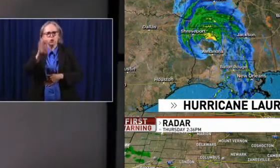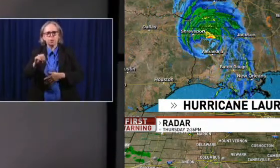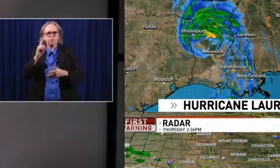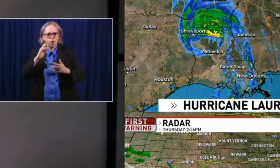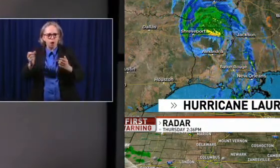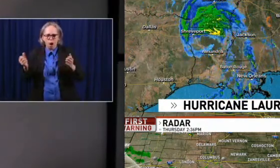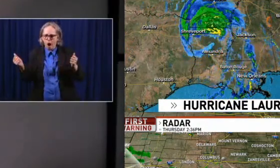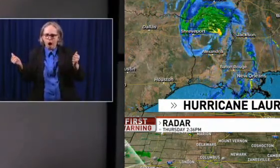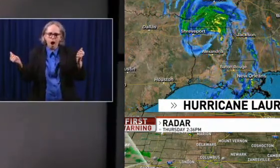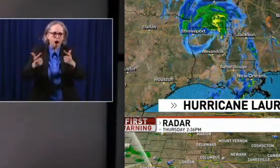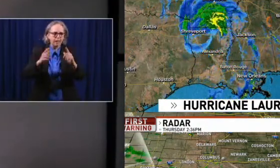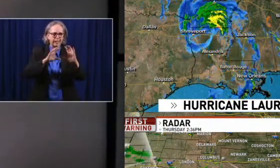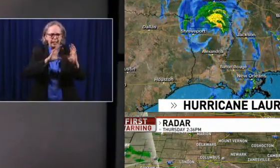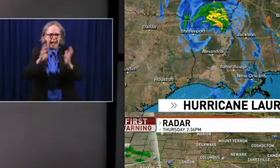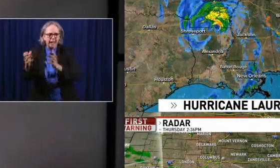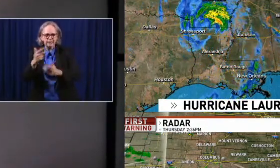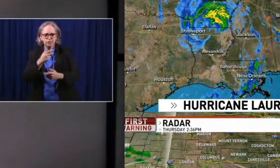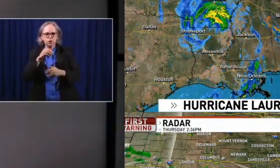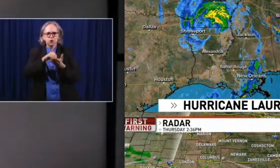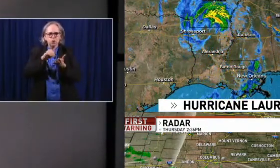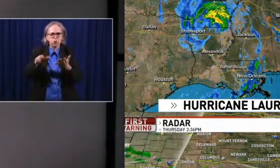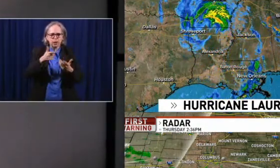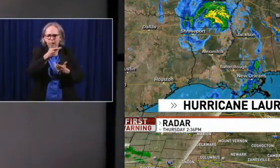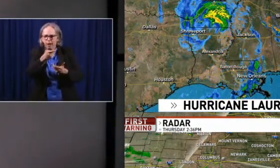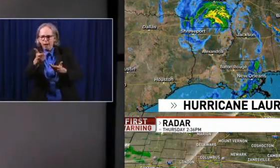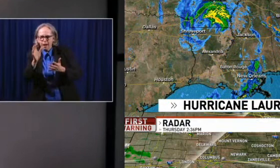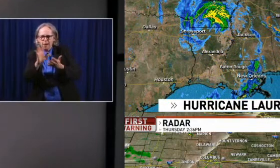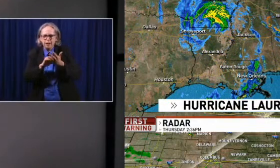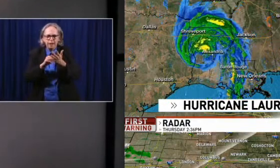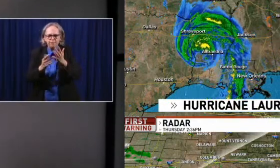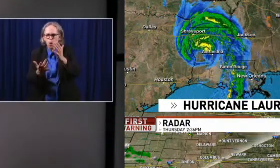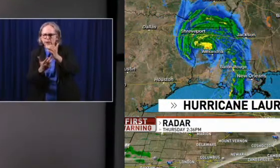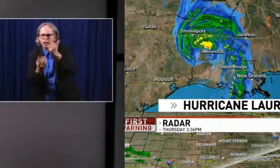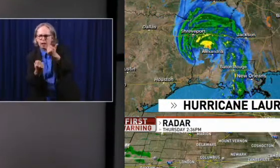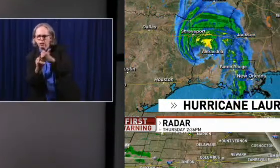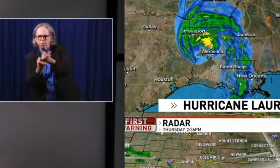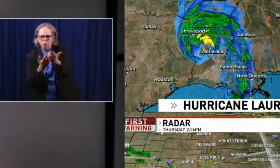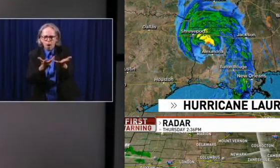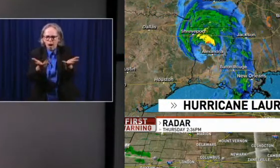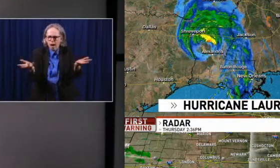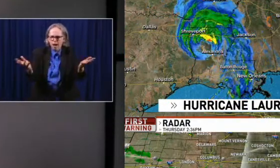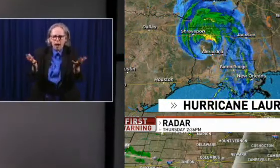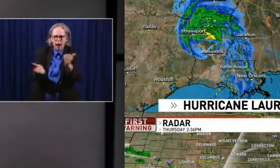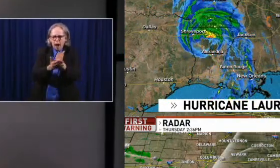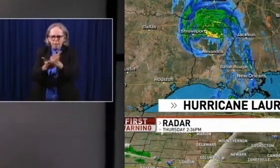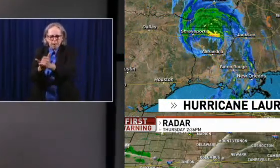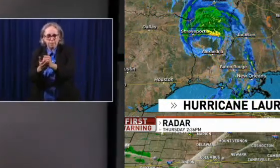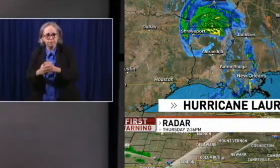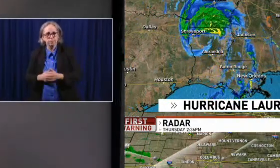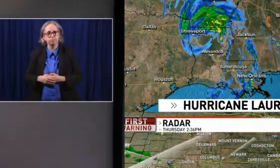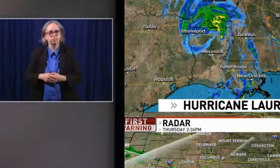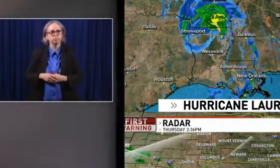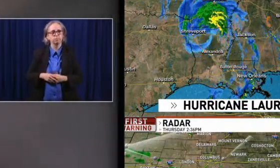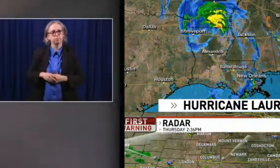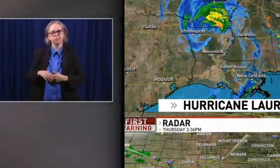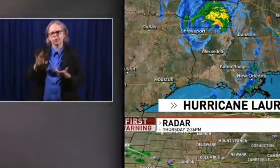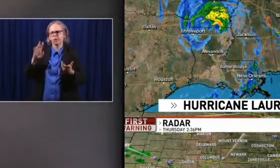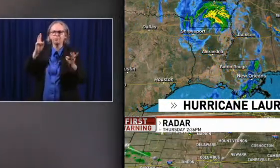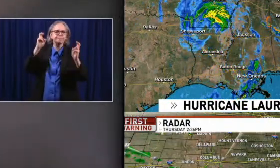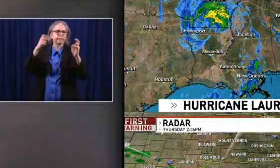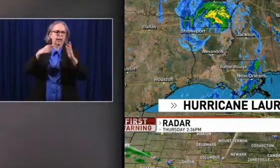class order, and that's helped for those students who can't come to class. And then we've set up what we call